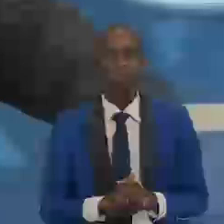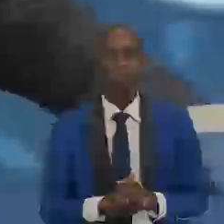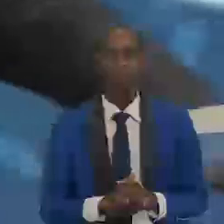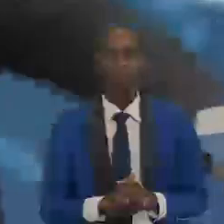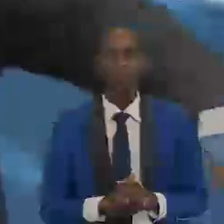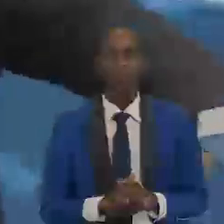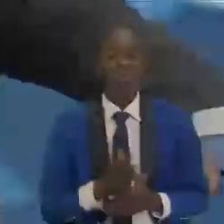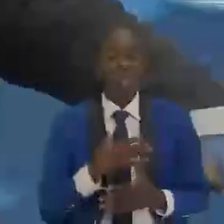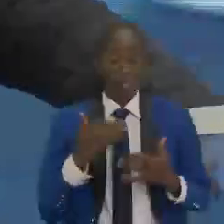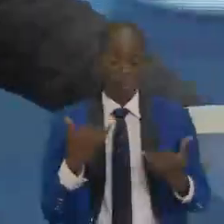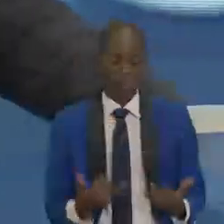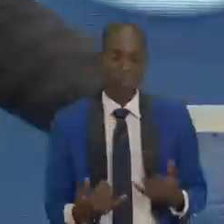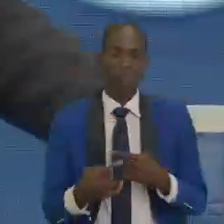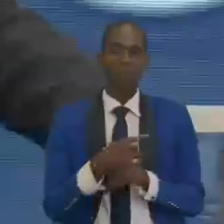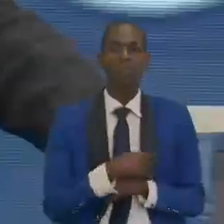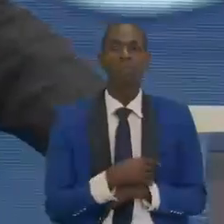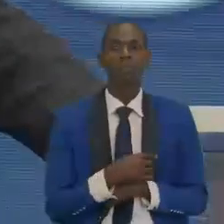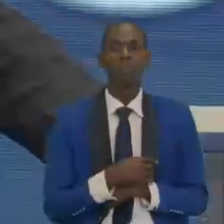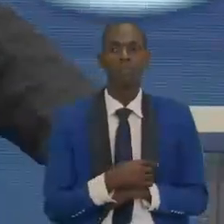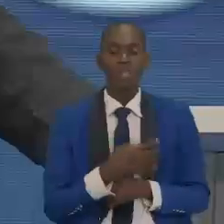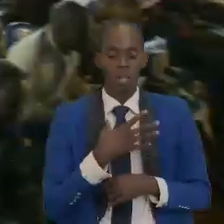And today,